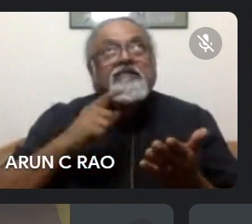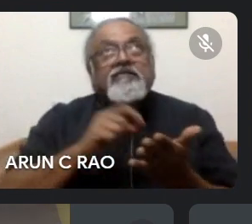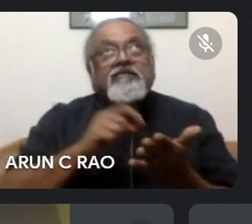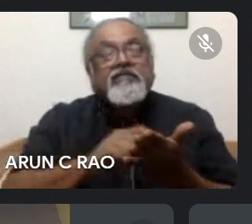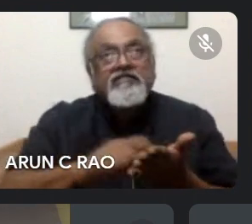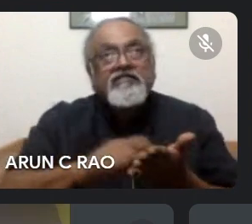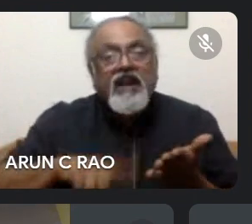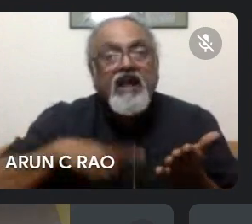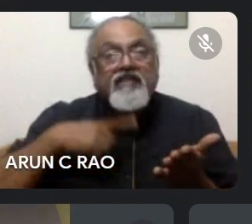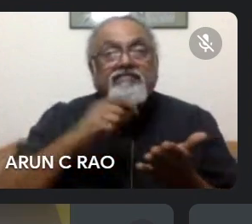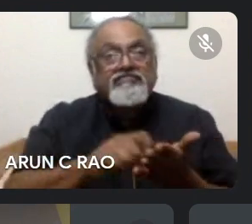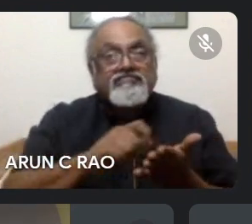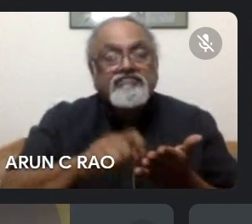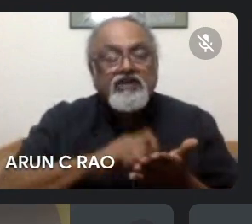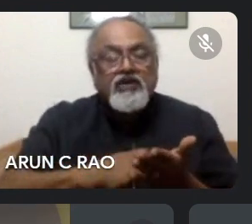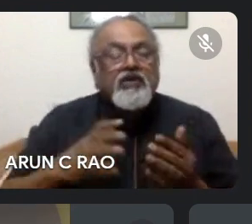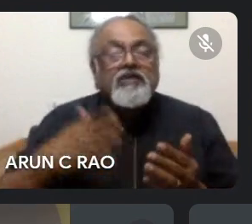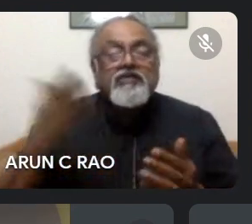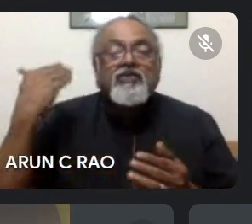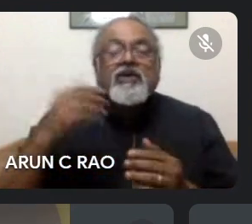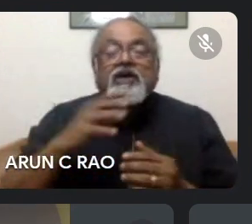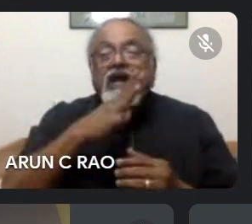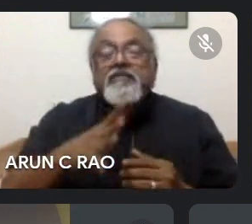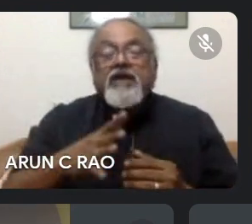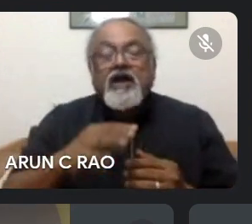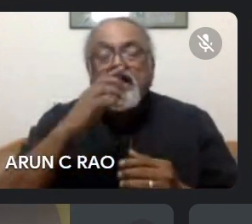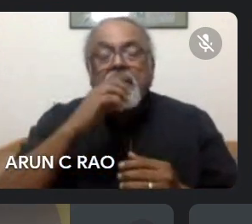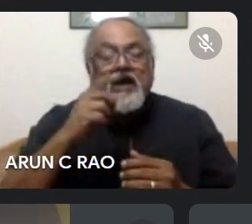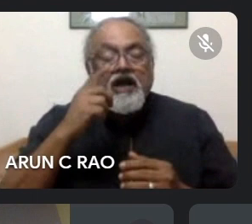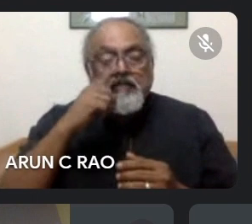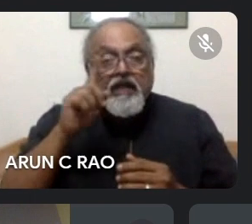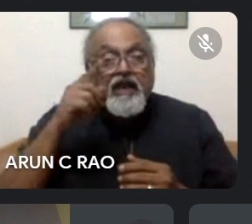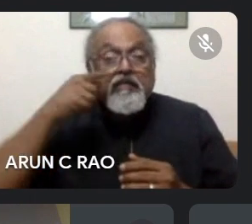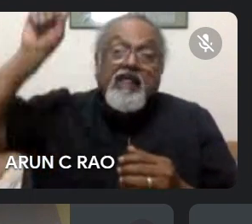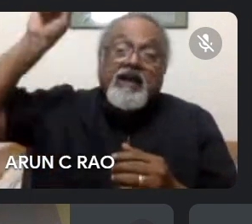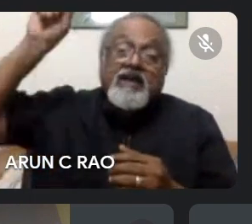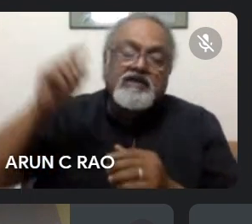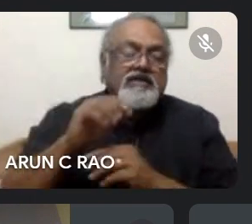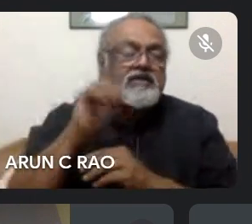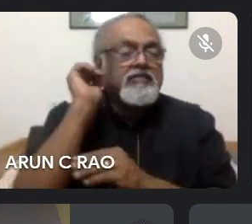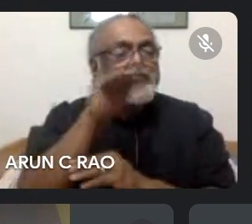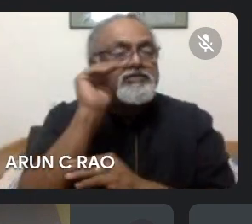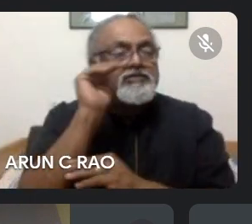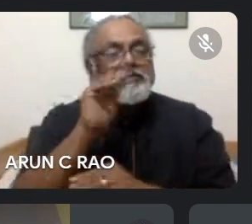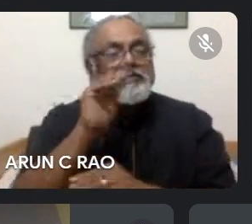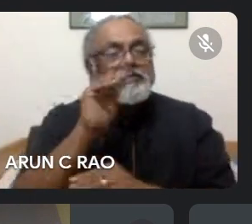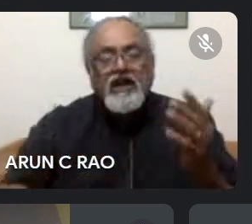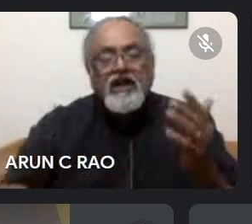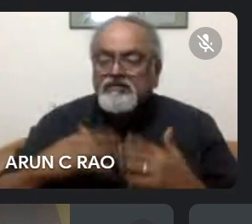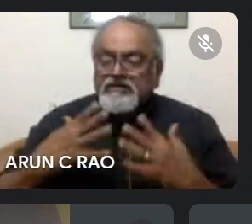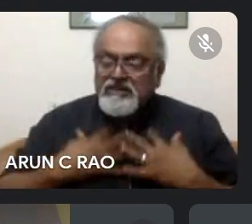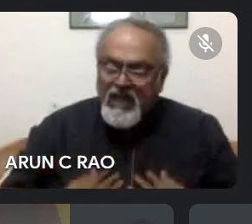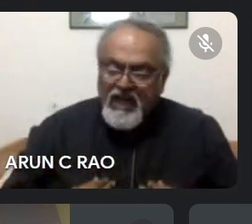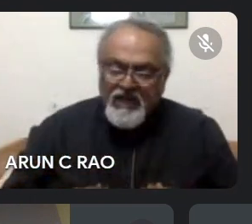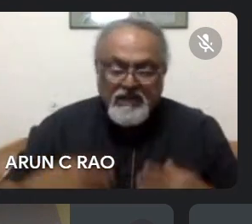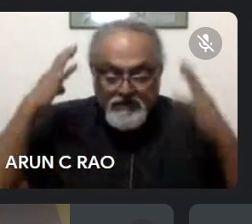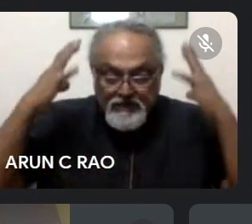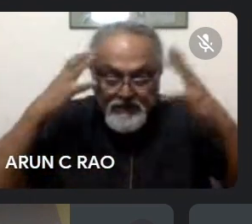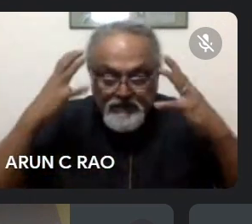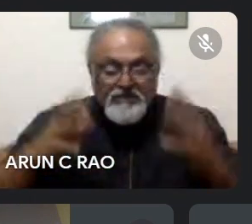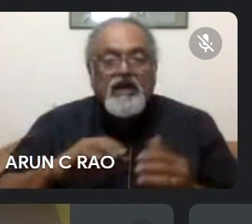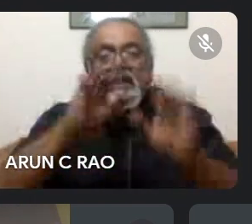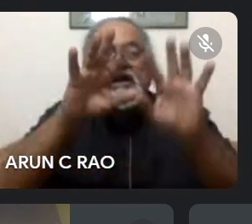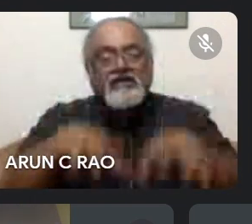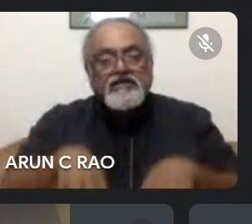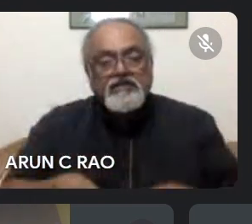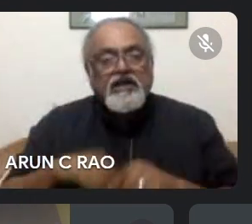used to write letters to my grandma who passed years ago. So every time I was sad, every time I was anxious, I used to write a letter to